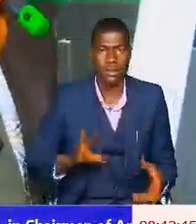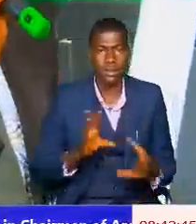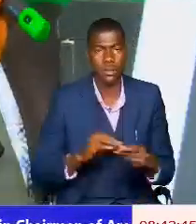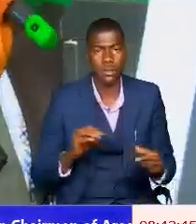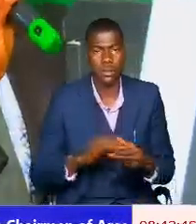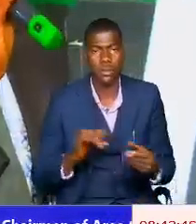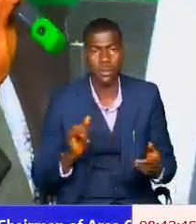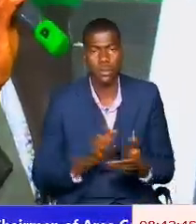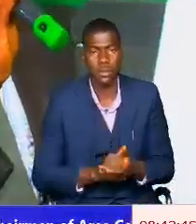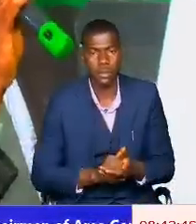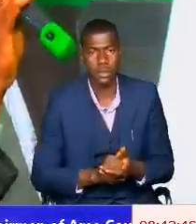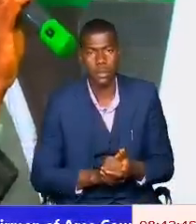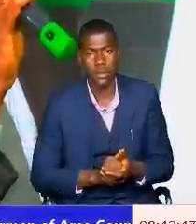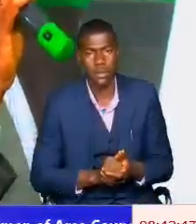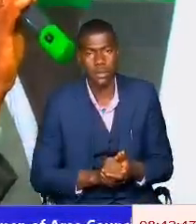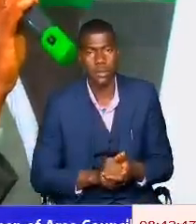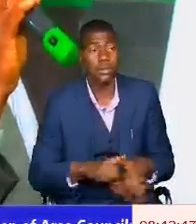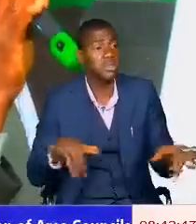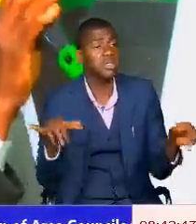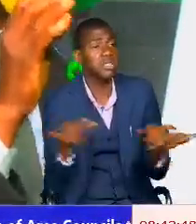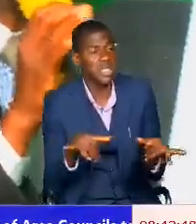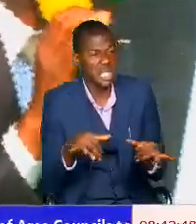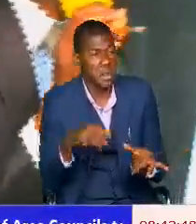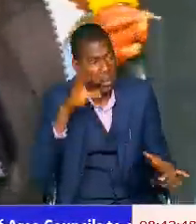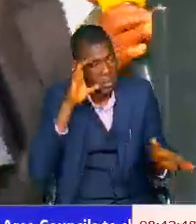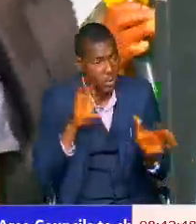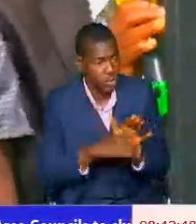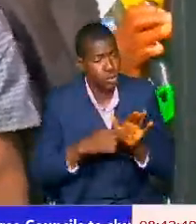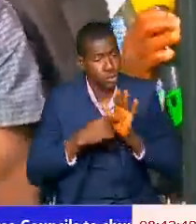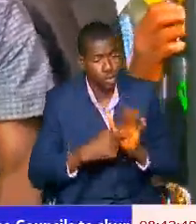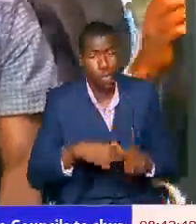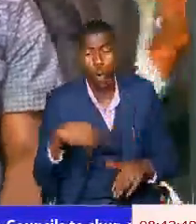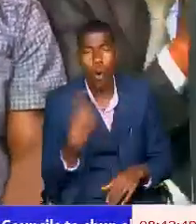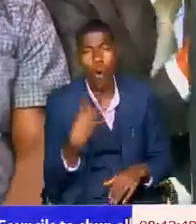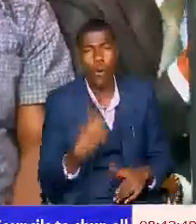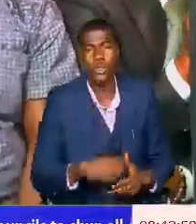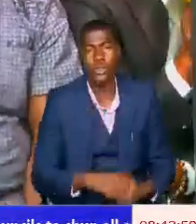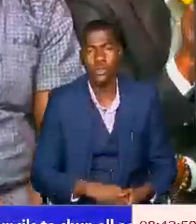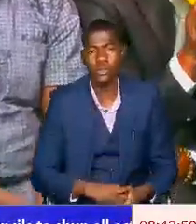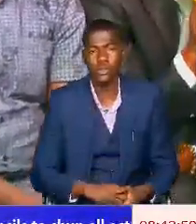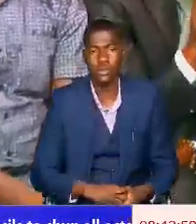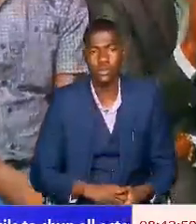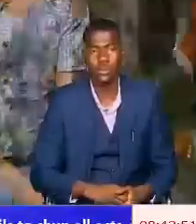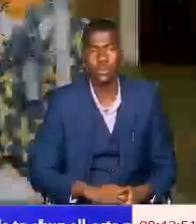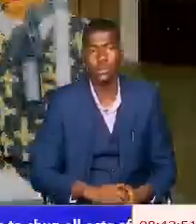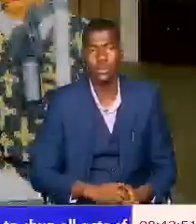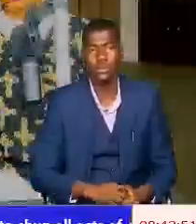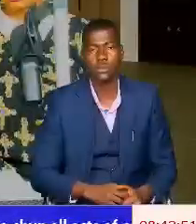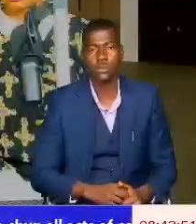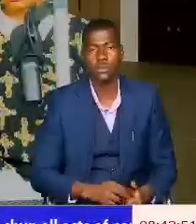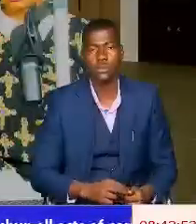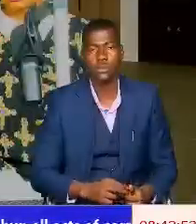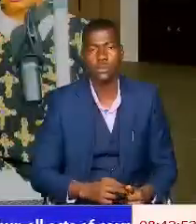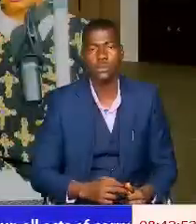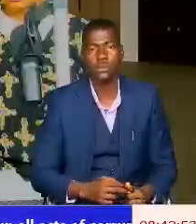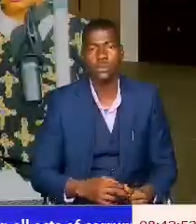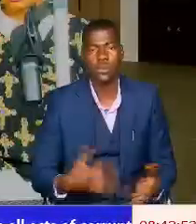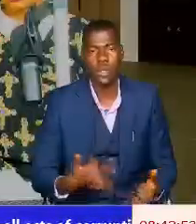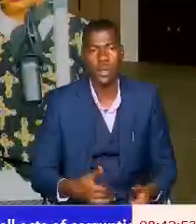say they download and somewhere. Now, somebody even, you can imagine, a staff of the bank tell us, say,